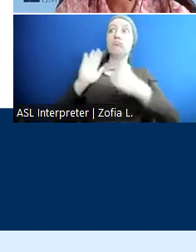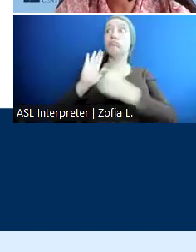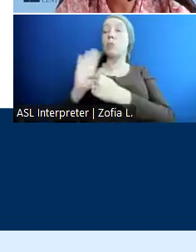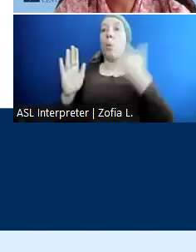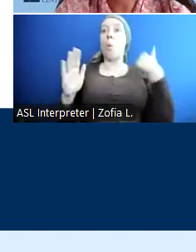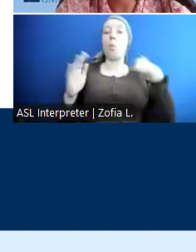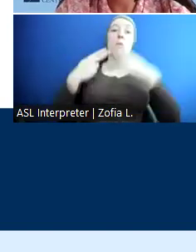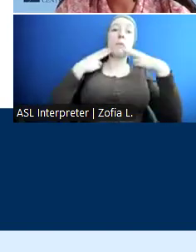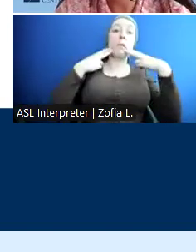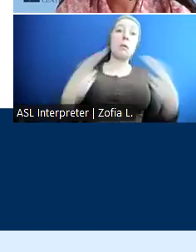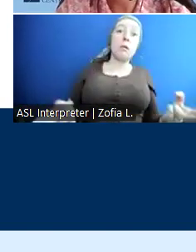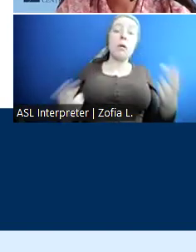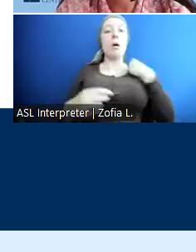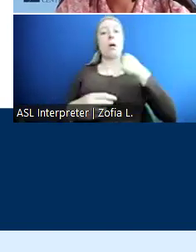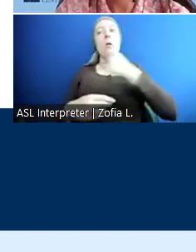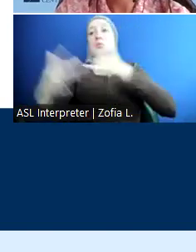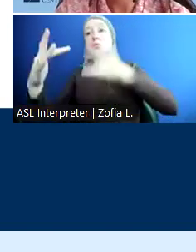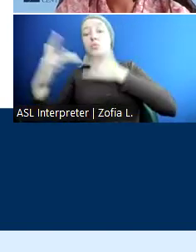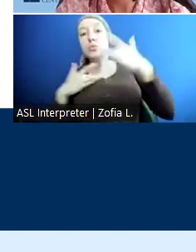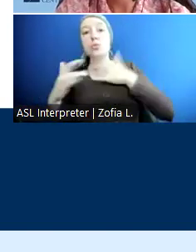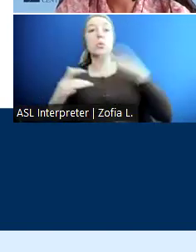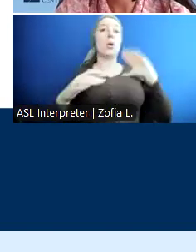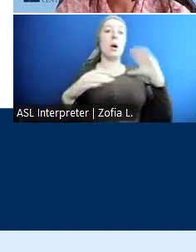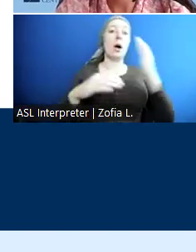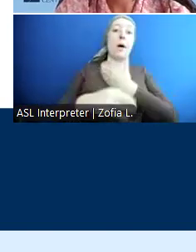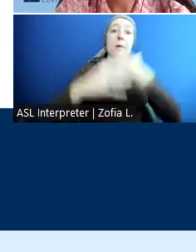as being concerned parents